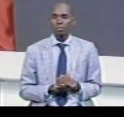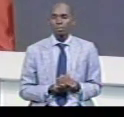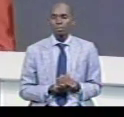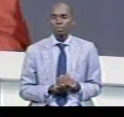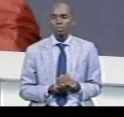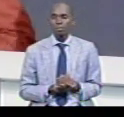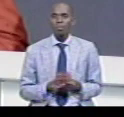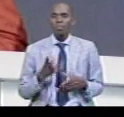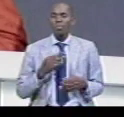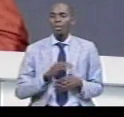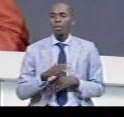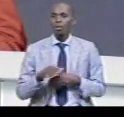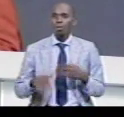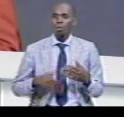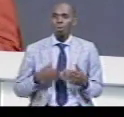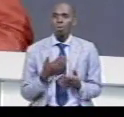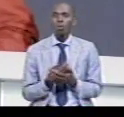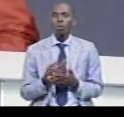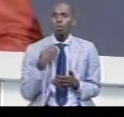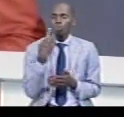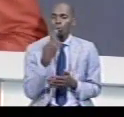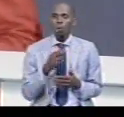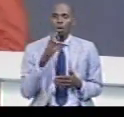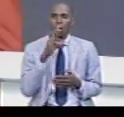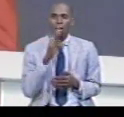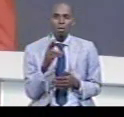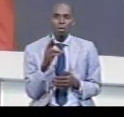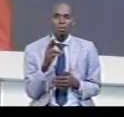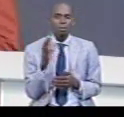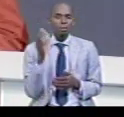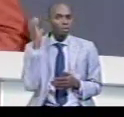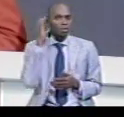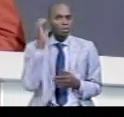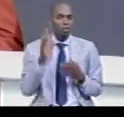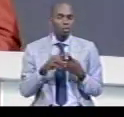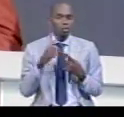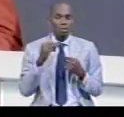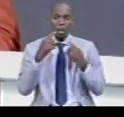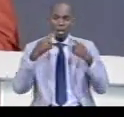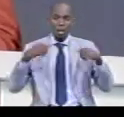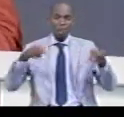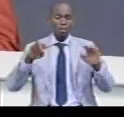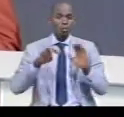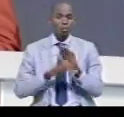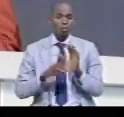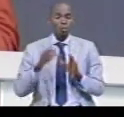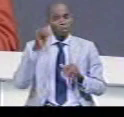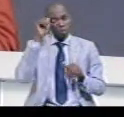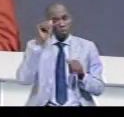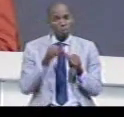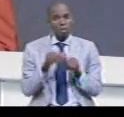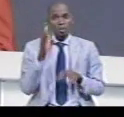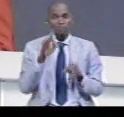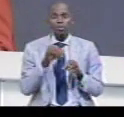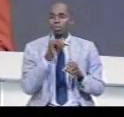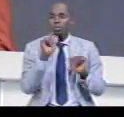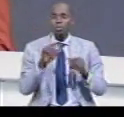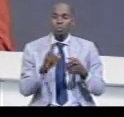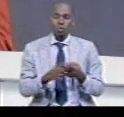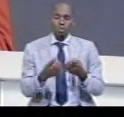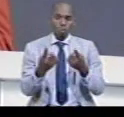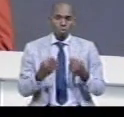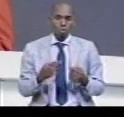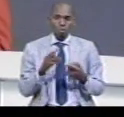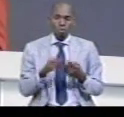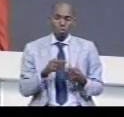And all those who are listening to the announcement, remember, if you are not able to come to the Alpha location